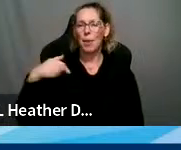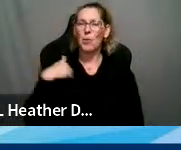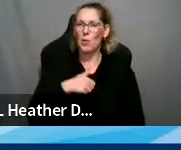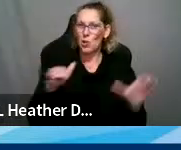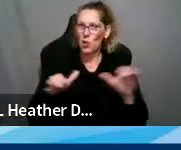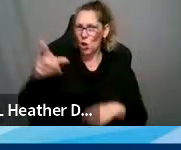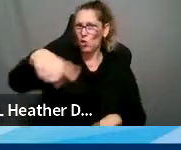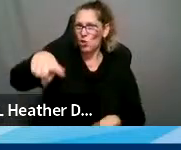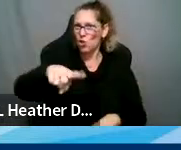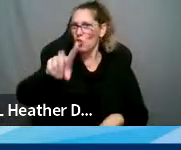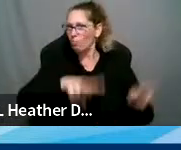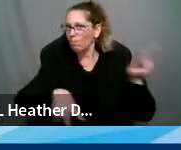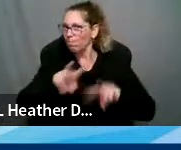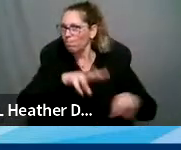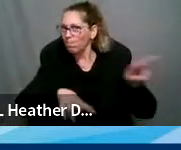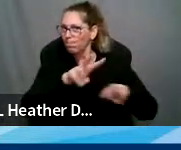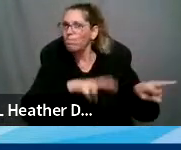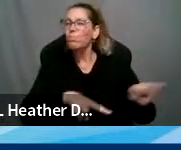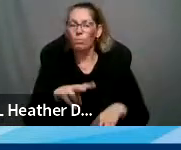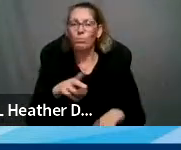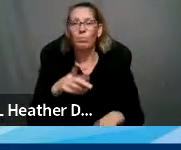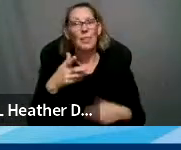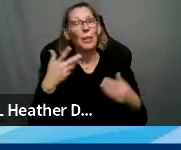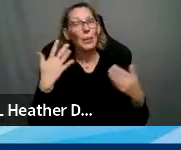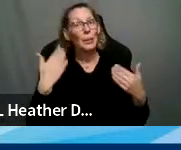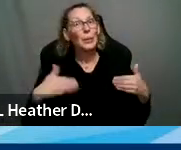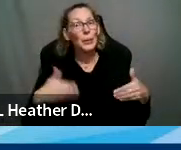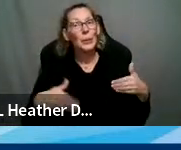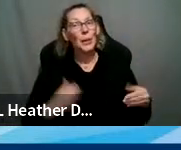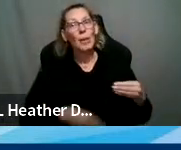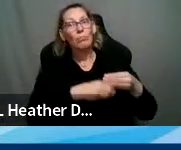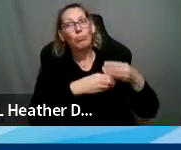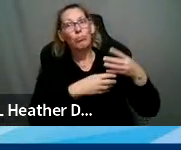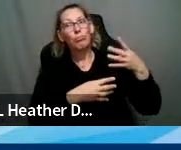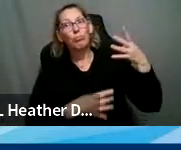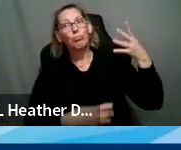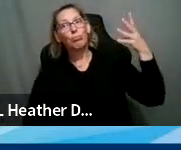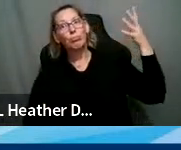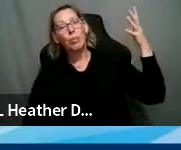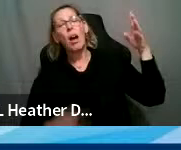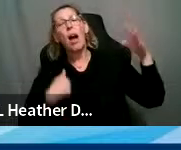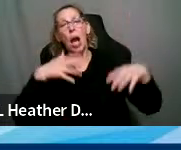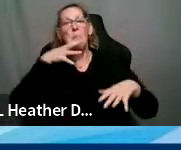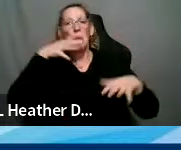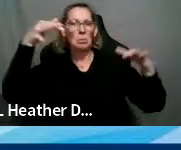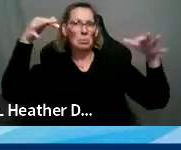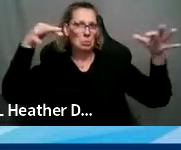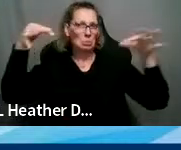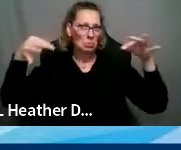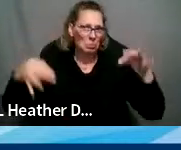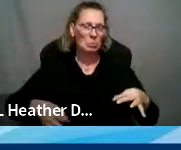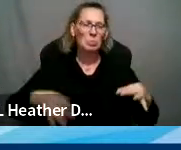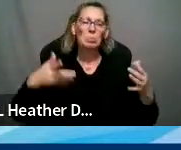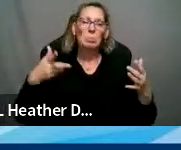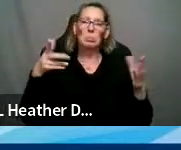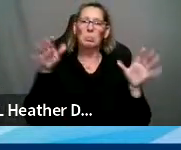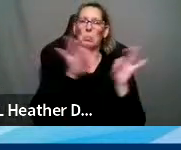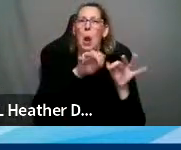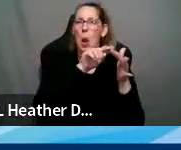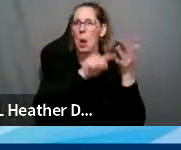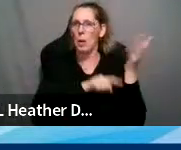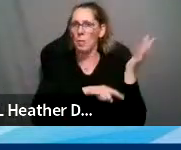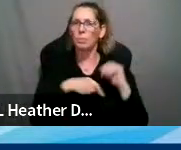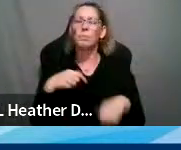take a look. It's lengthy, and so I will continue to go over some of the highlights. So I'm going to move into